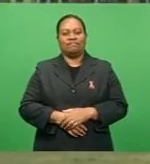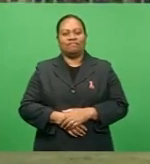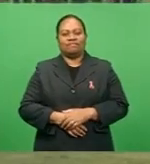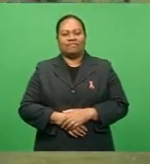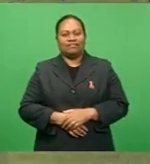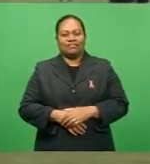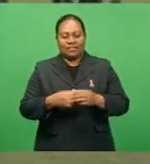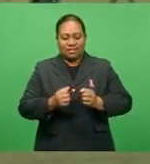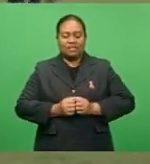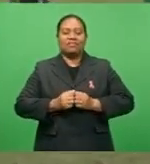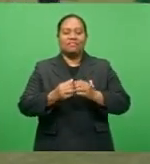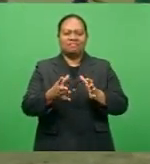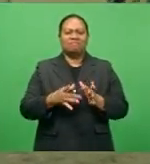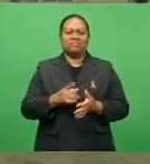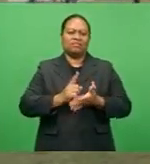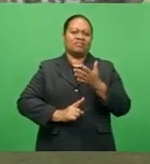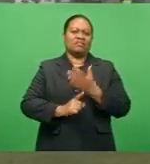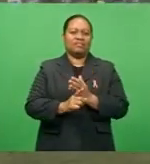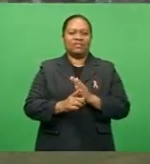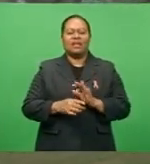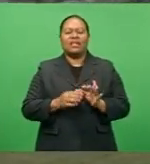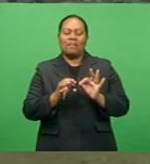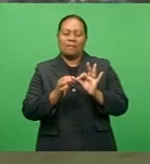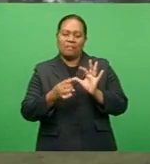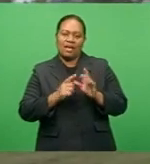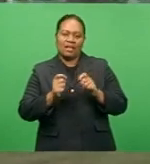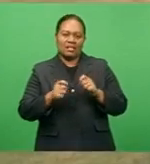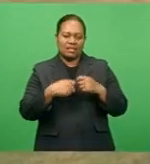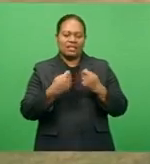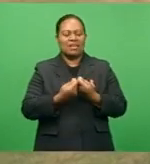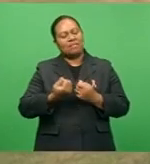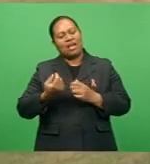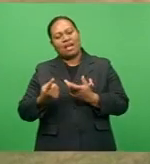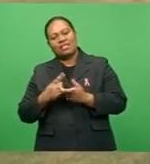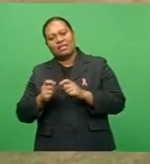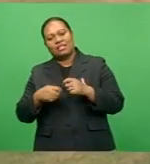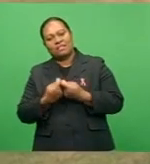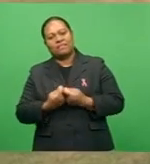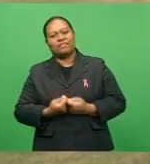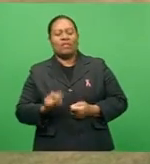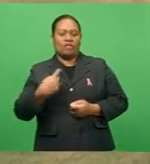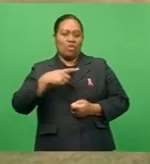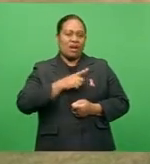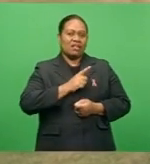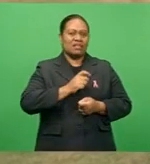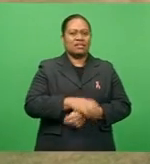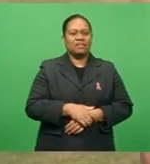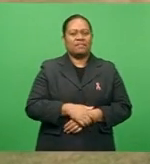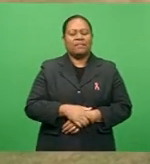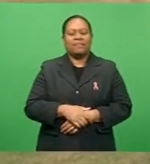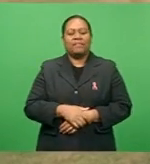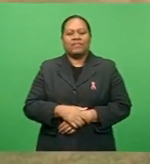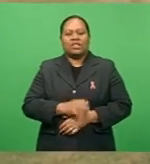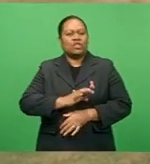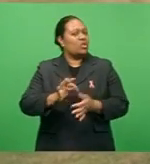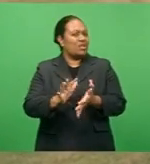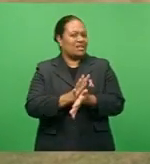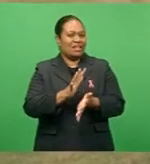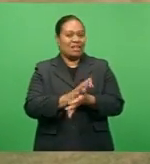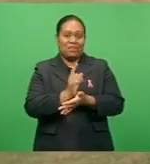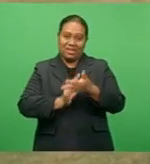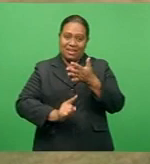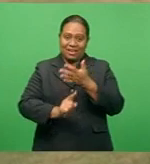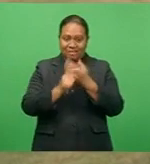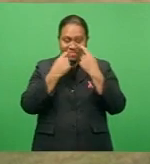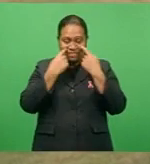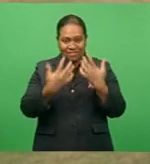Felipe Naikaso. It was a very important win for Nandi yesterday, as it means they're still in the hunt for the